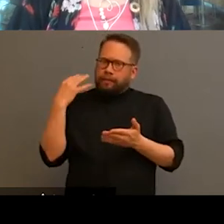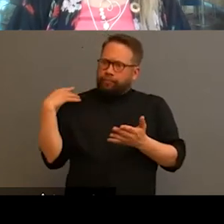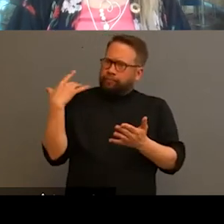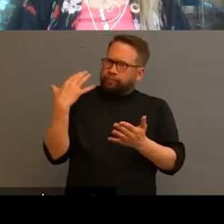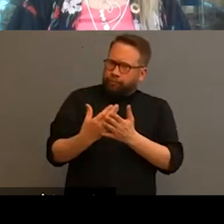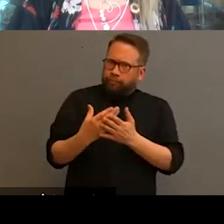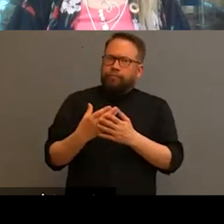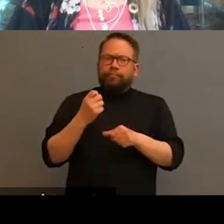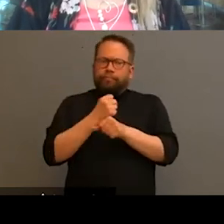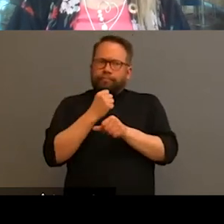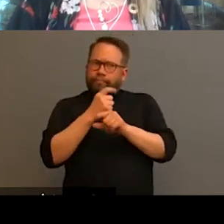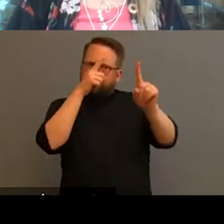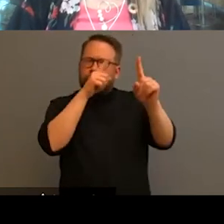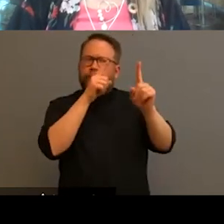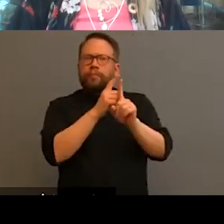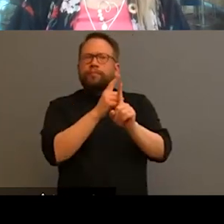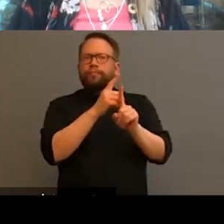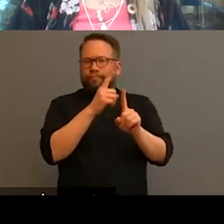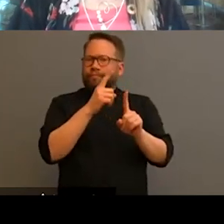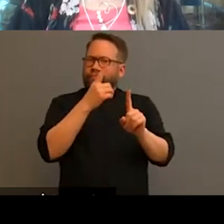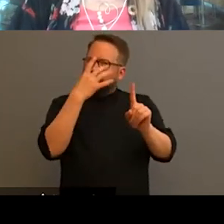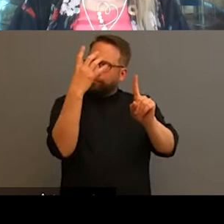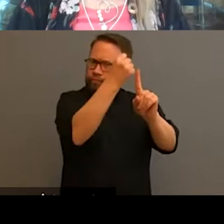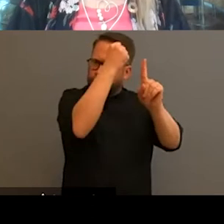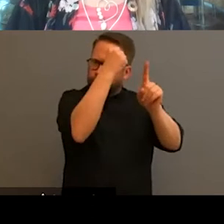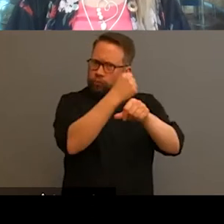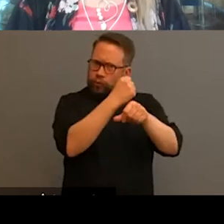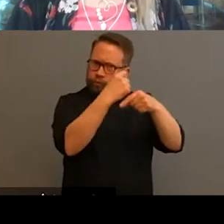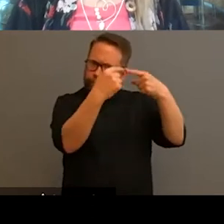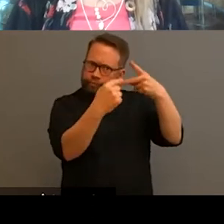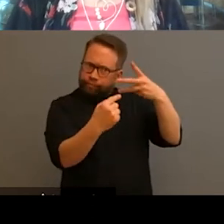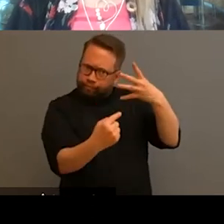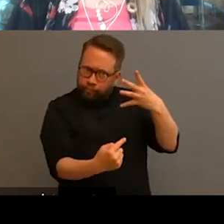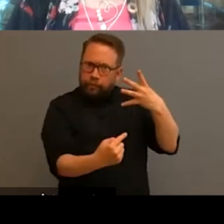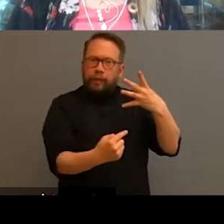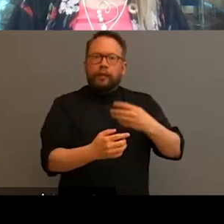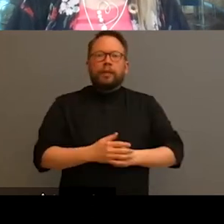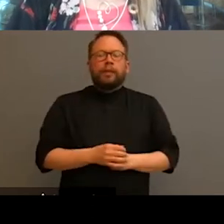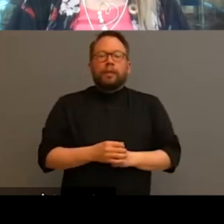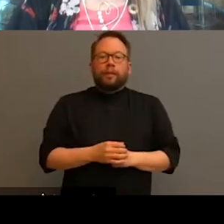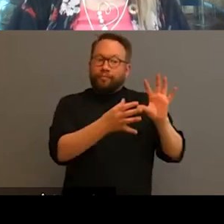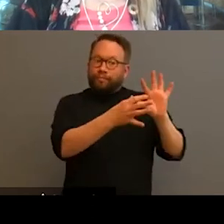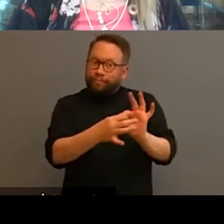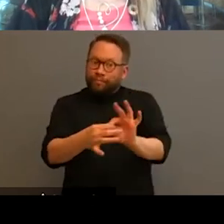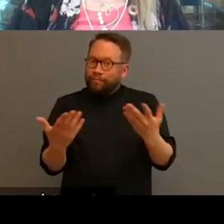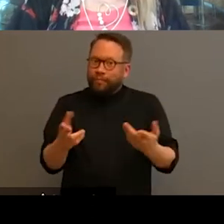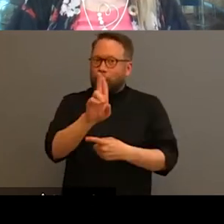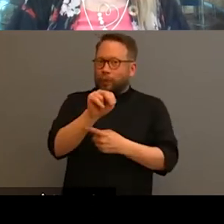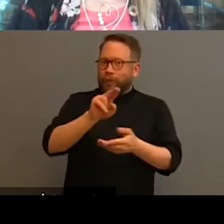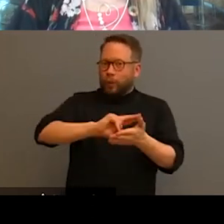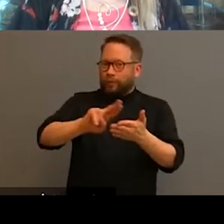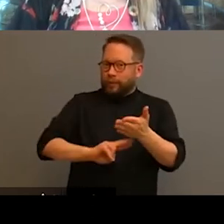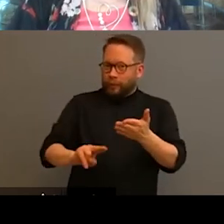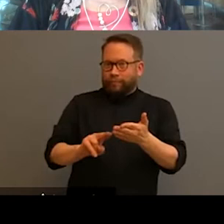the SDGs, to the rights in the Convention, the CRPD, the Convention on Rights